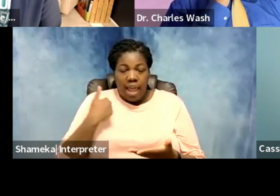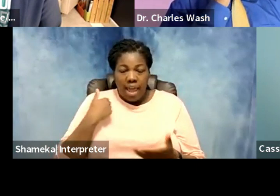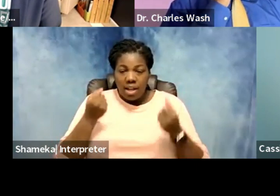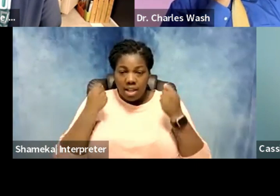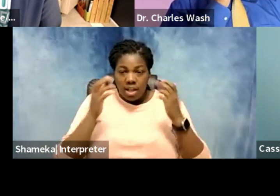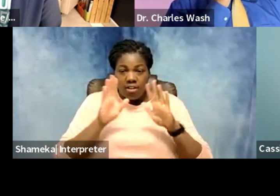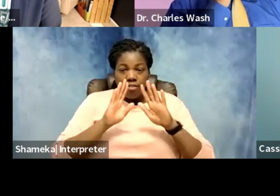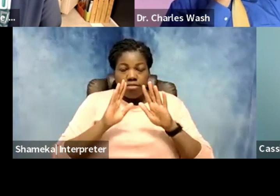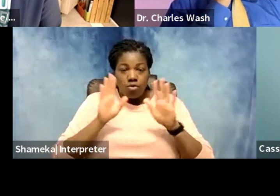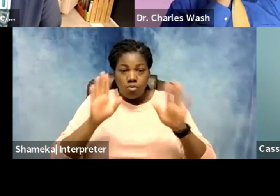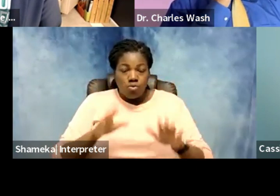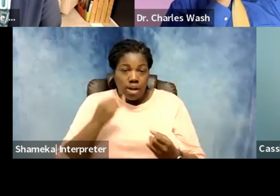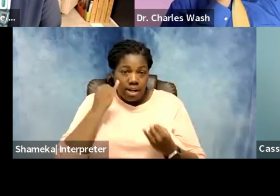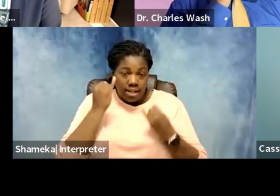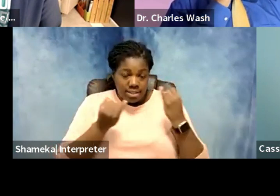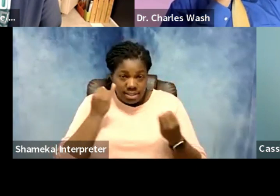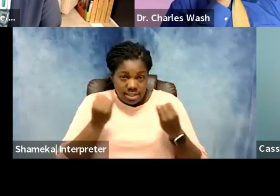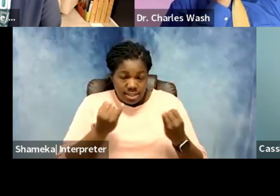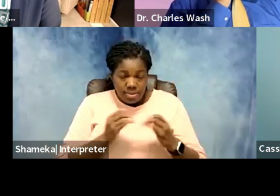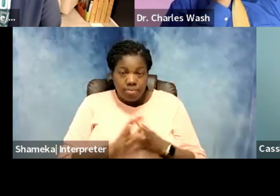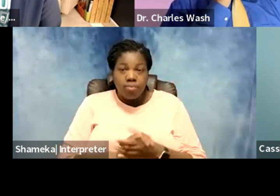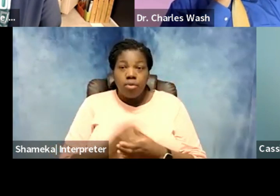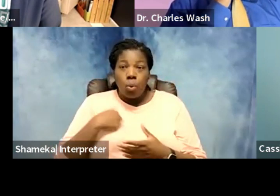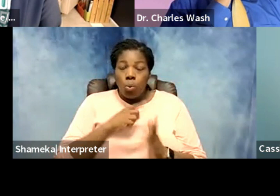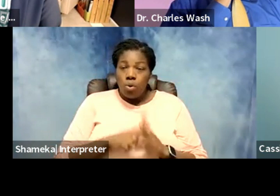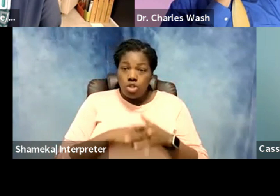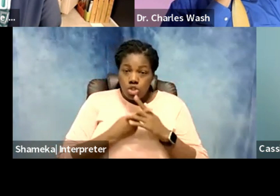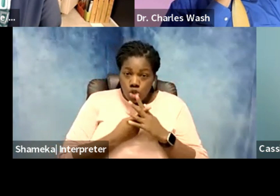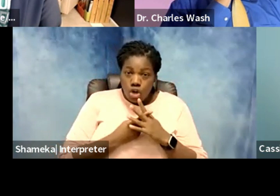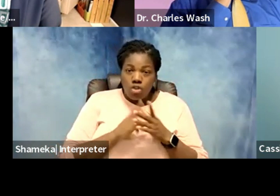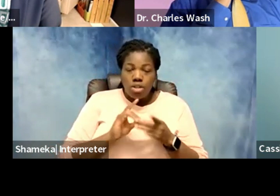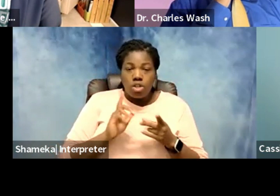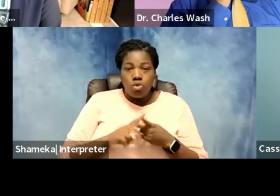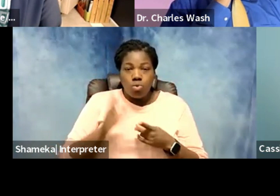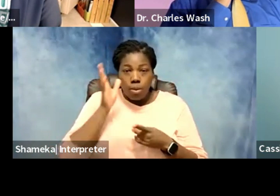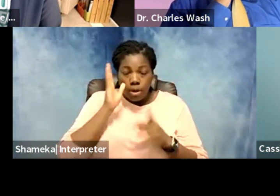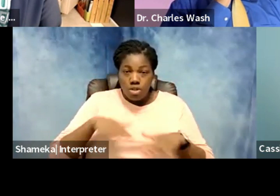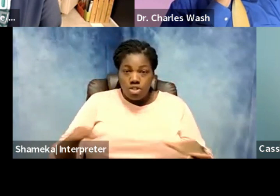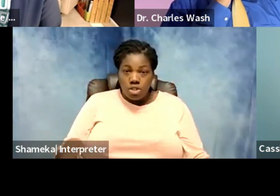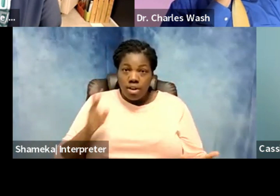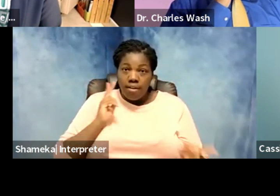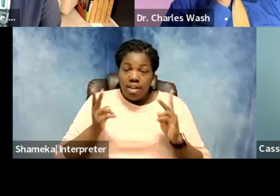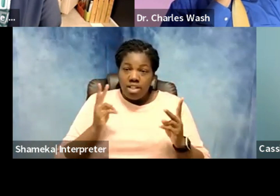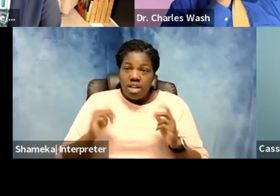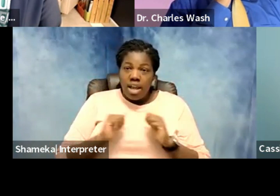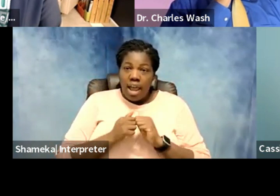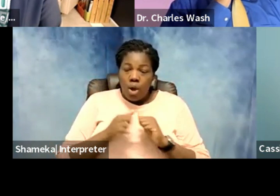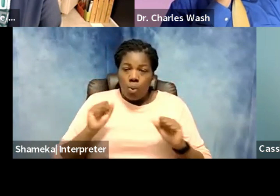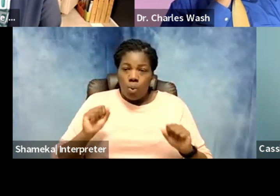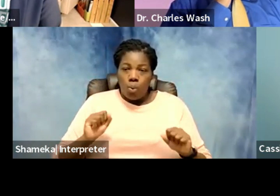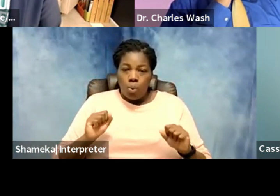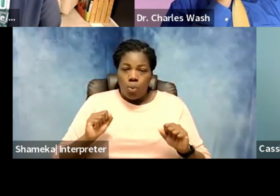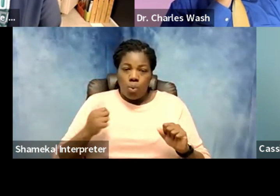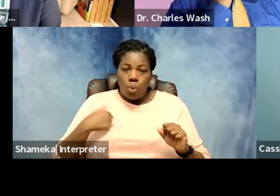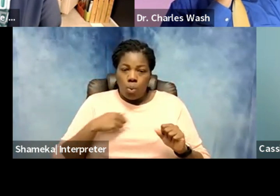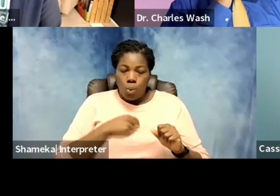ideas. And I think the, although we started in the area of the parent-child visitation, the way we were able to expand outside, even to the